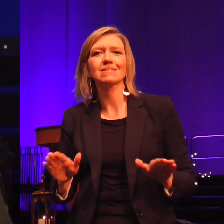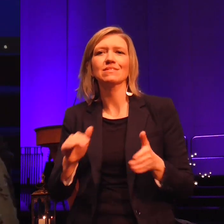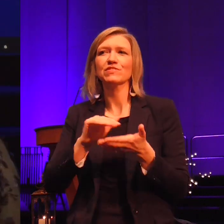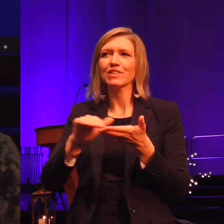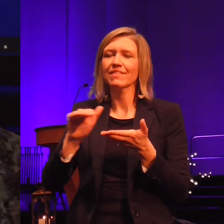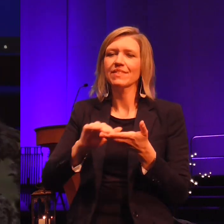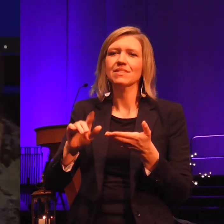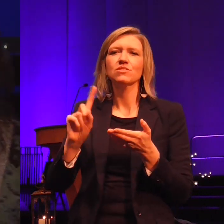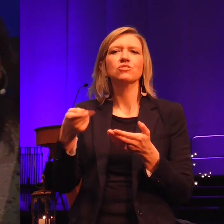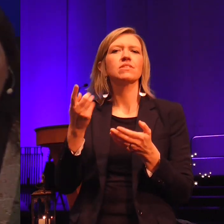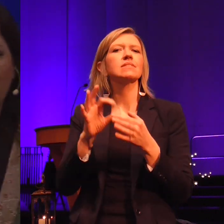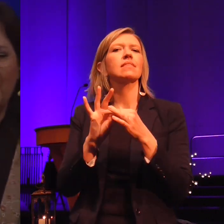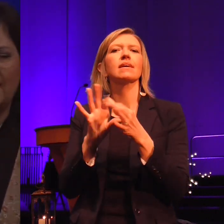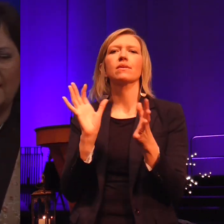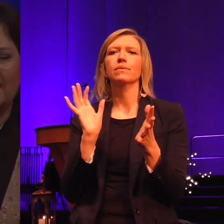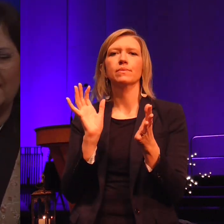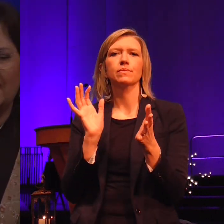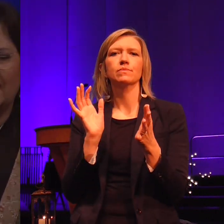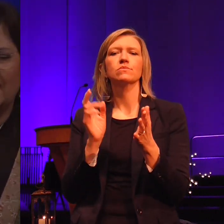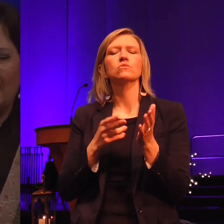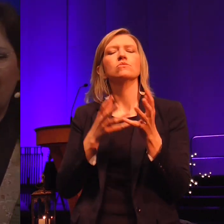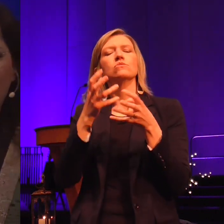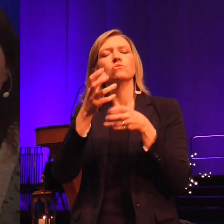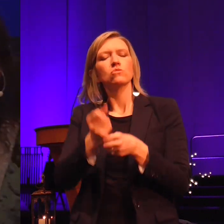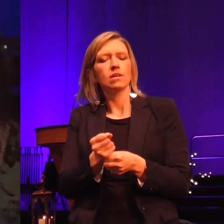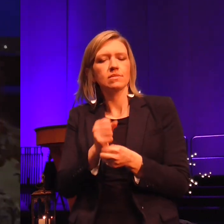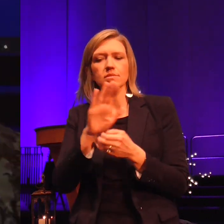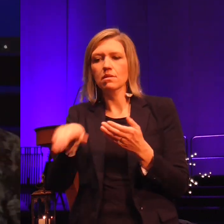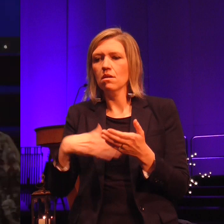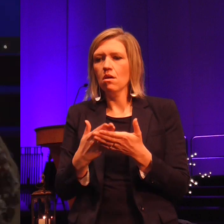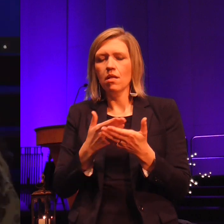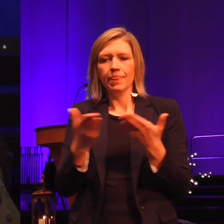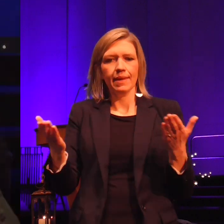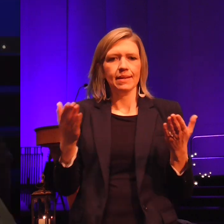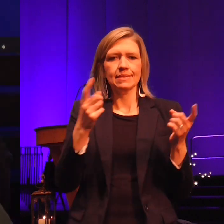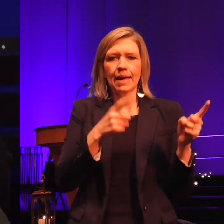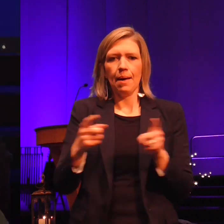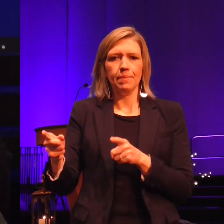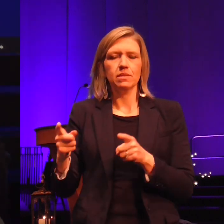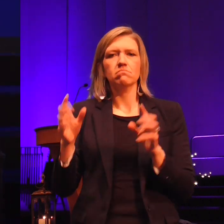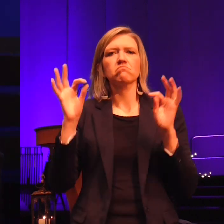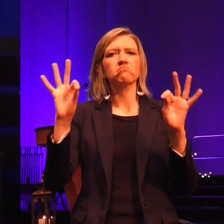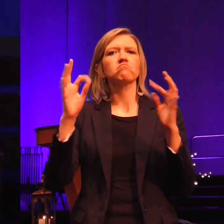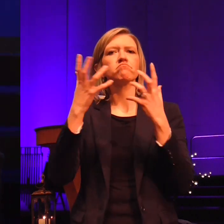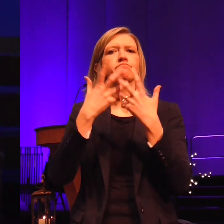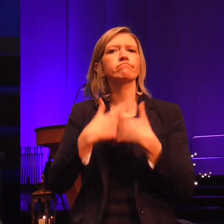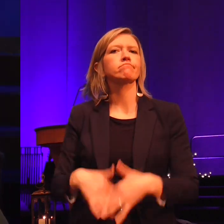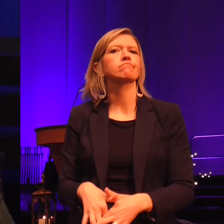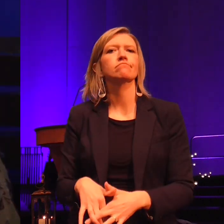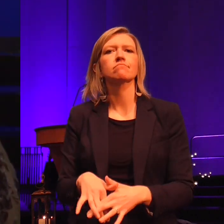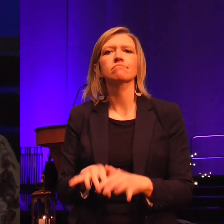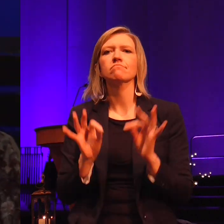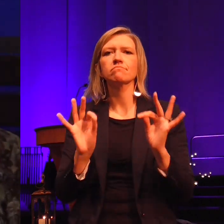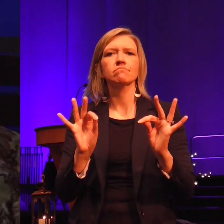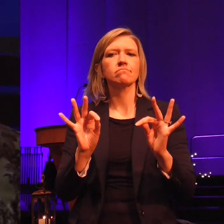to trust that all things have happened in perfection for us and all